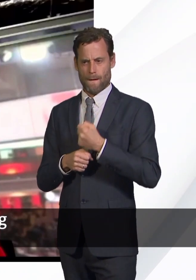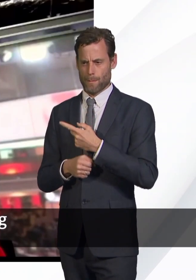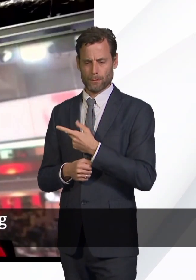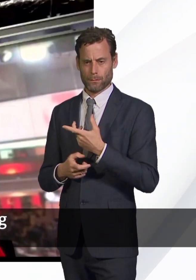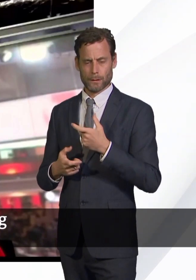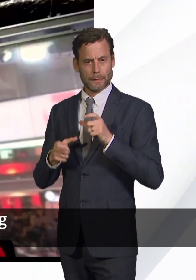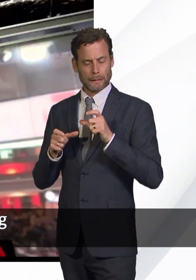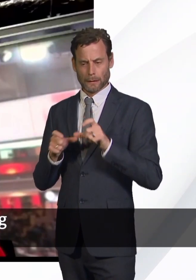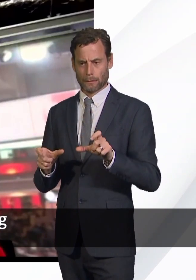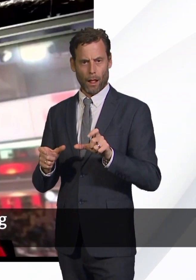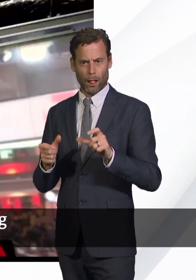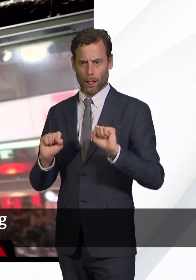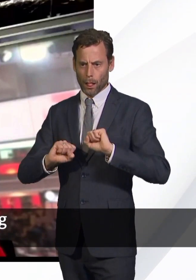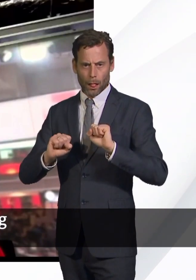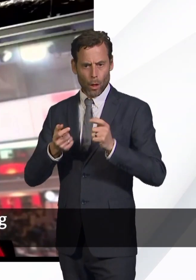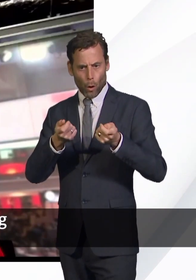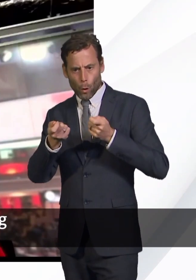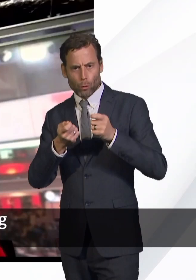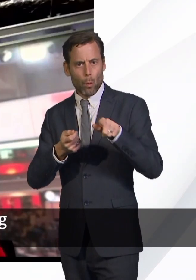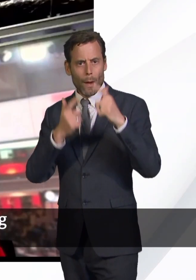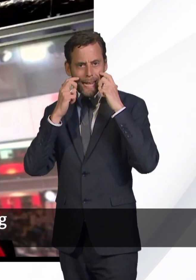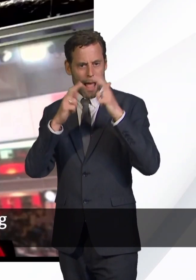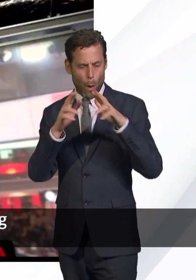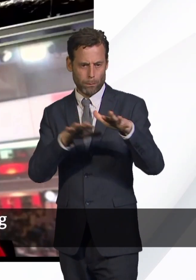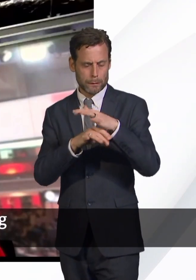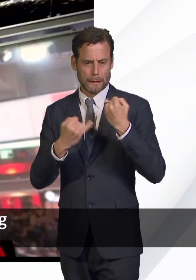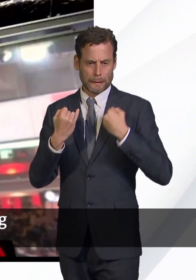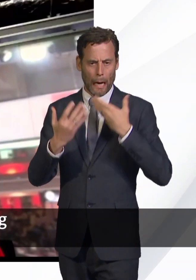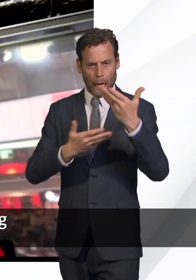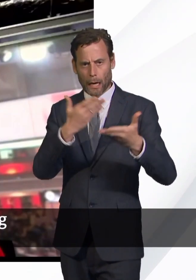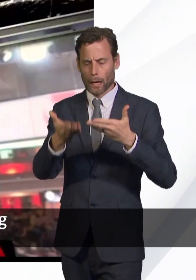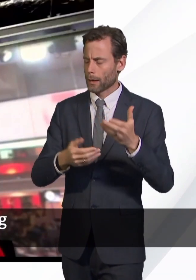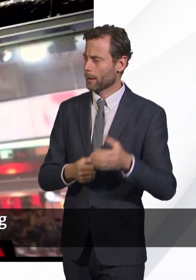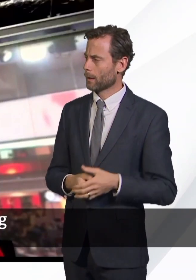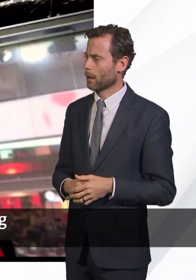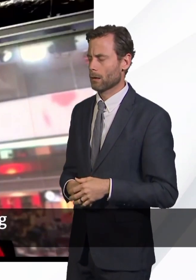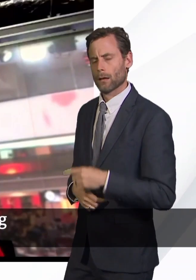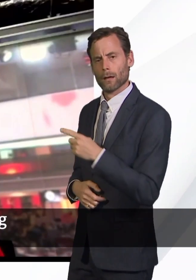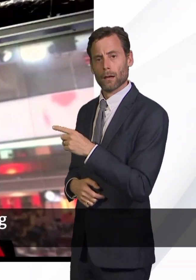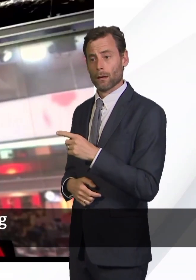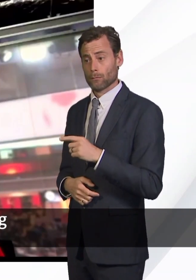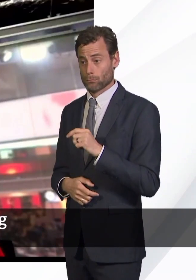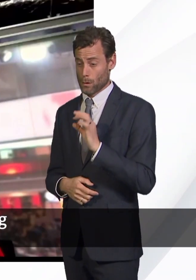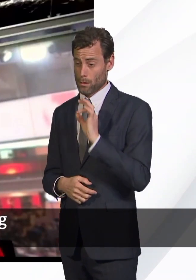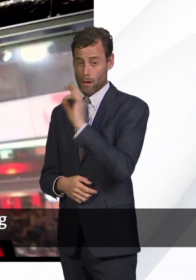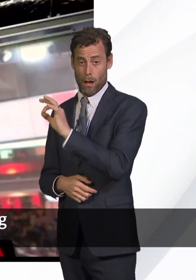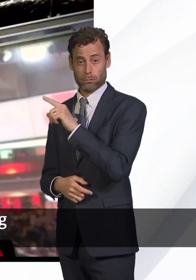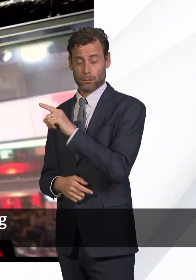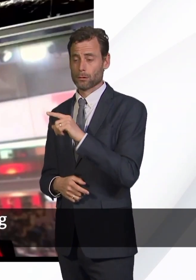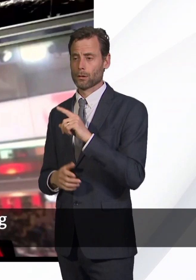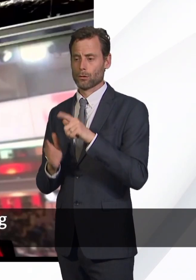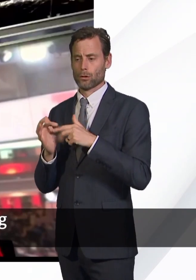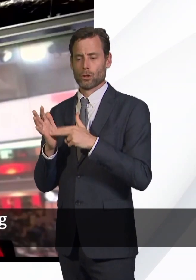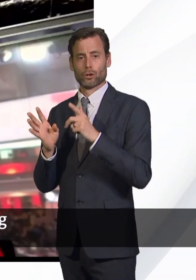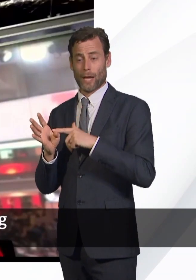homes? And Dr. Harries, could I ask you, is it right for some hospitals to be trying to persuade care homes to take in patients who